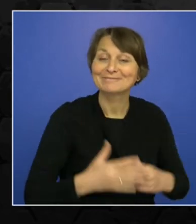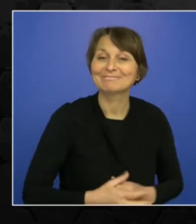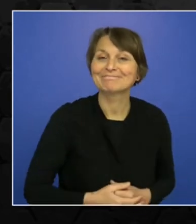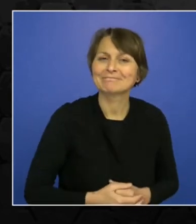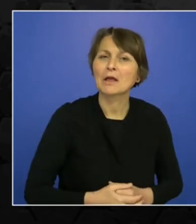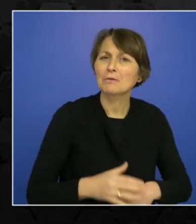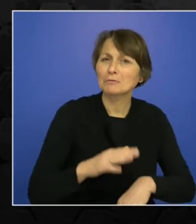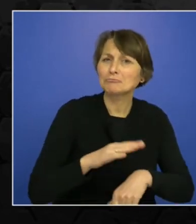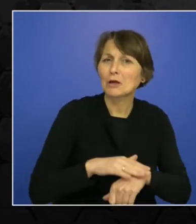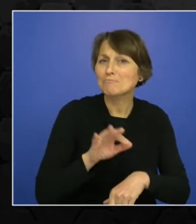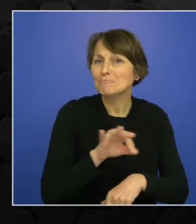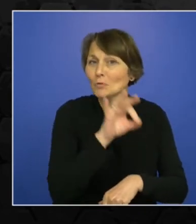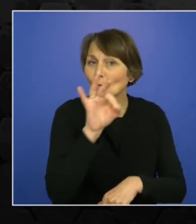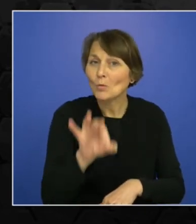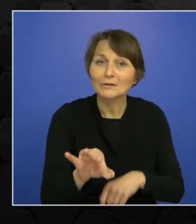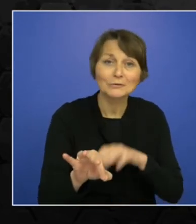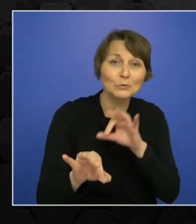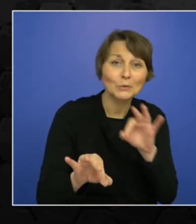for Q&A.